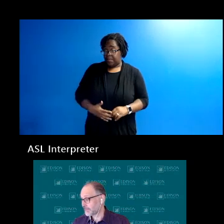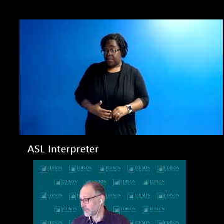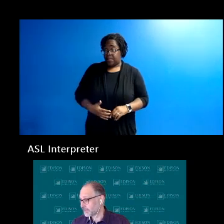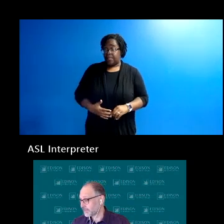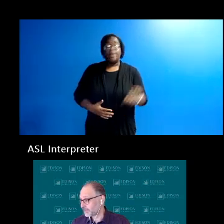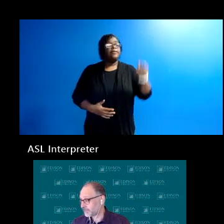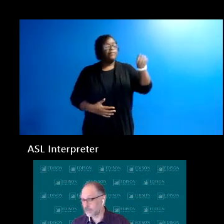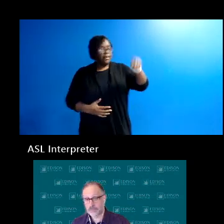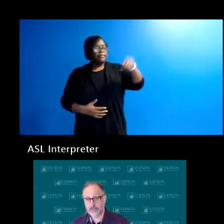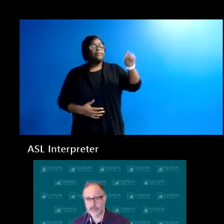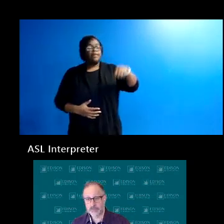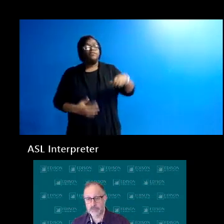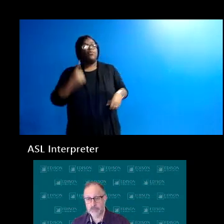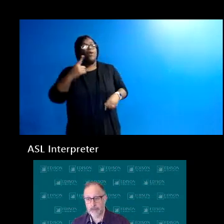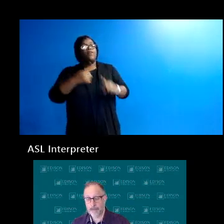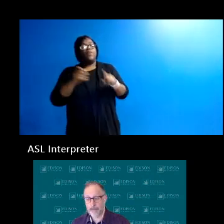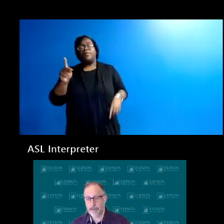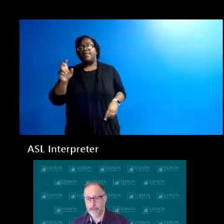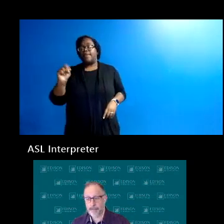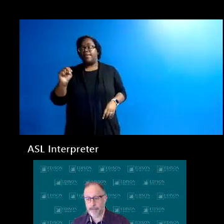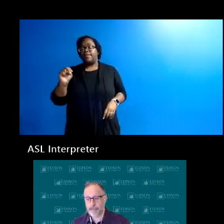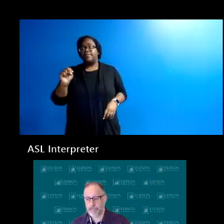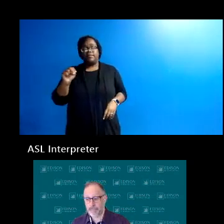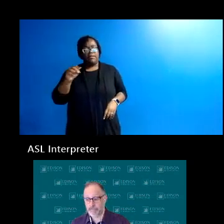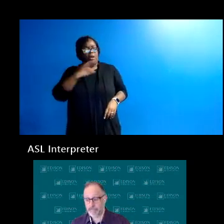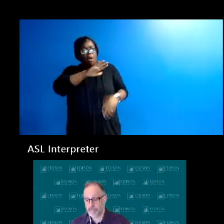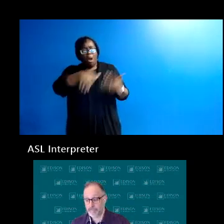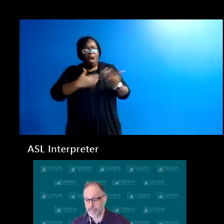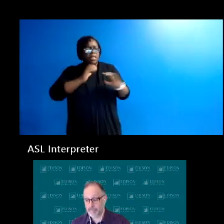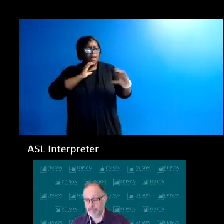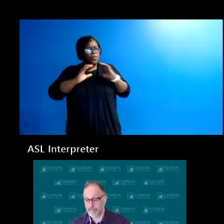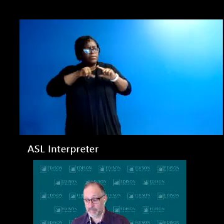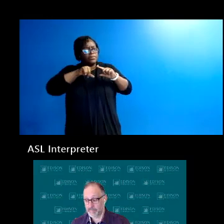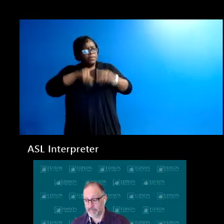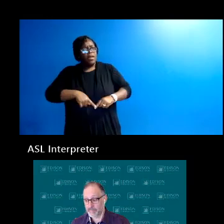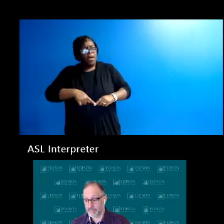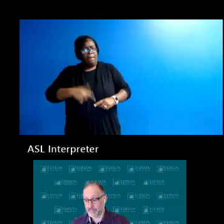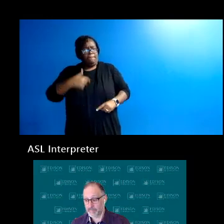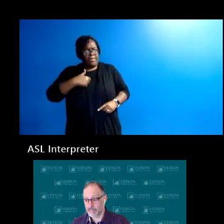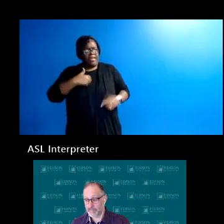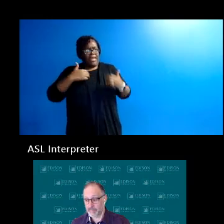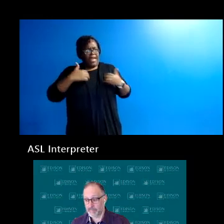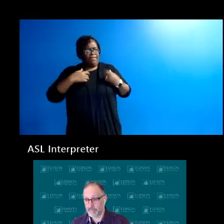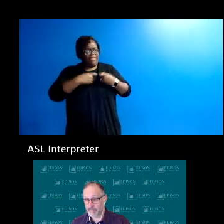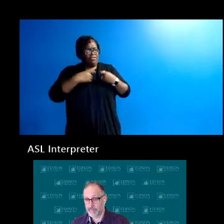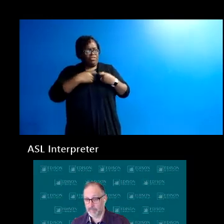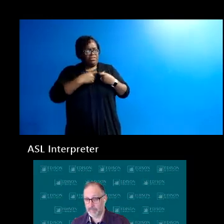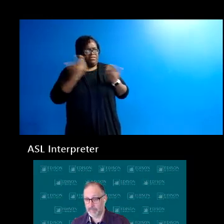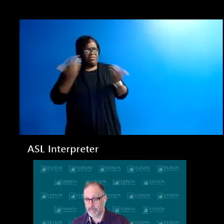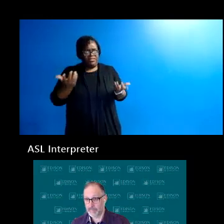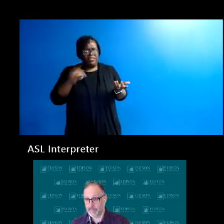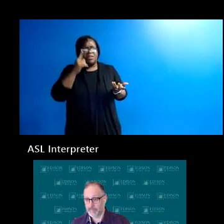Yes, a question from Ken P. All your communications rely on my having electricity because I need